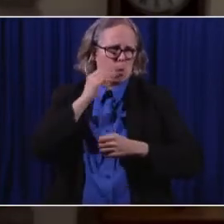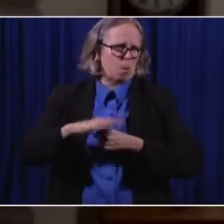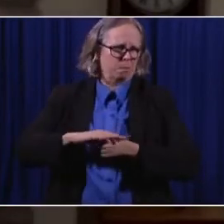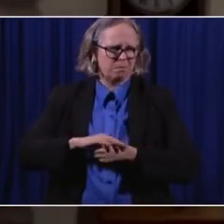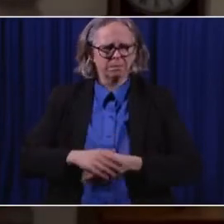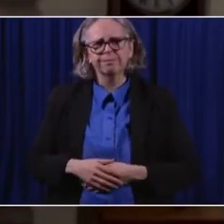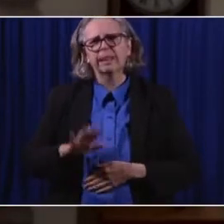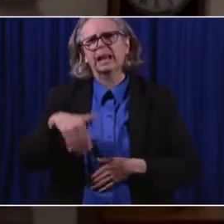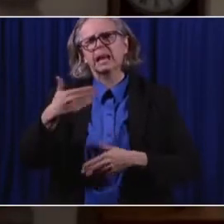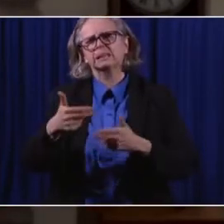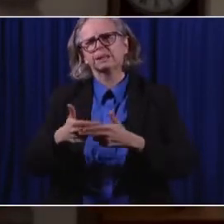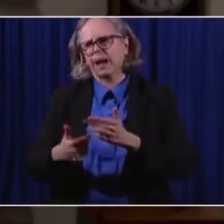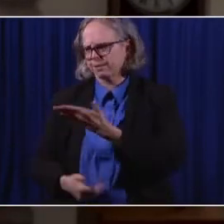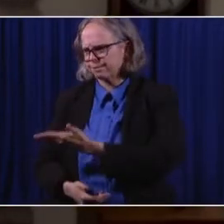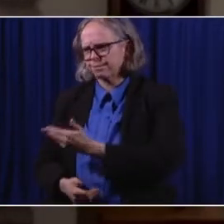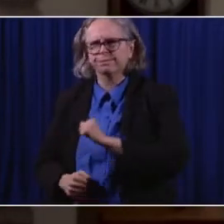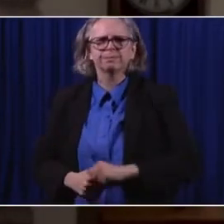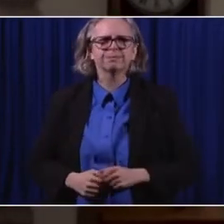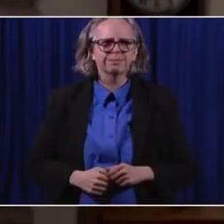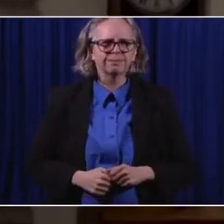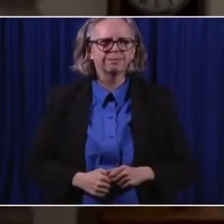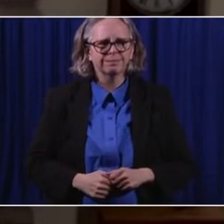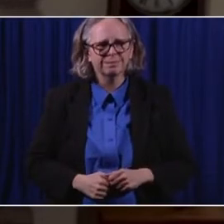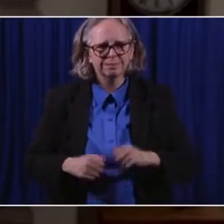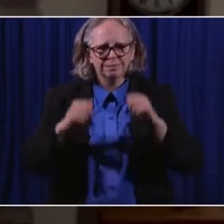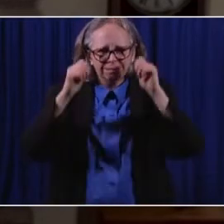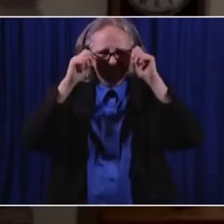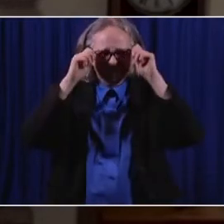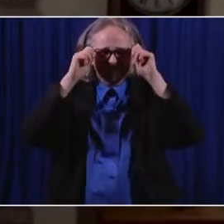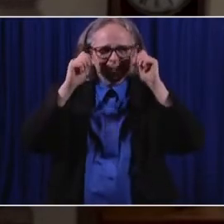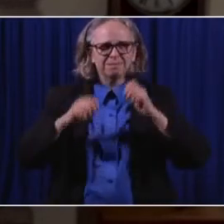next key measure map.